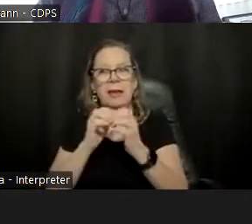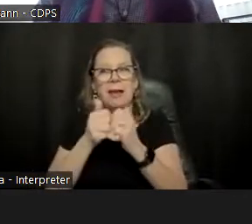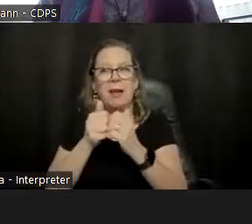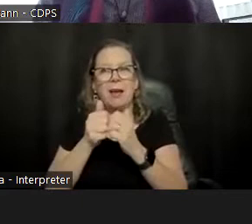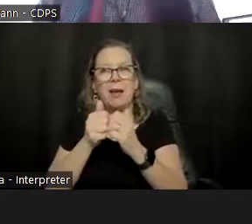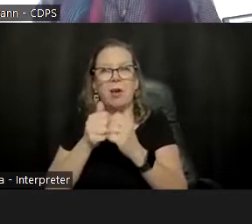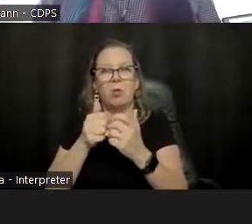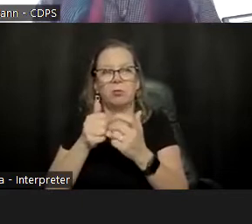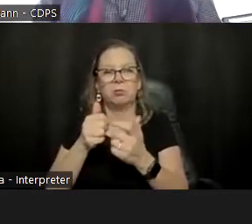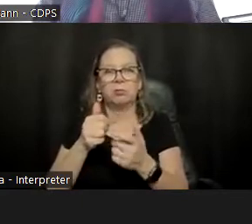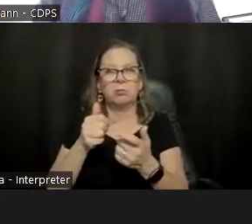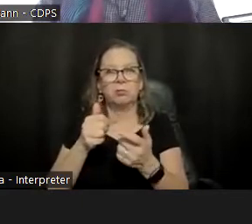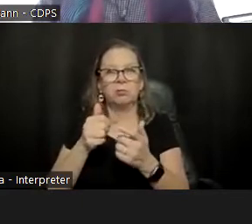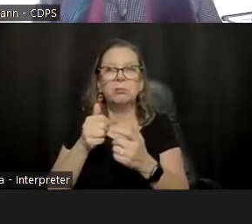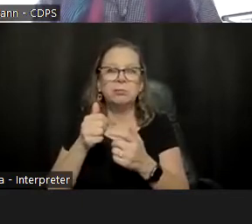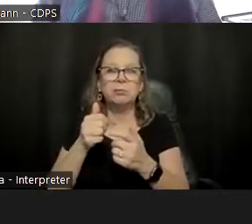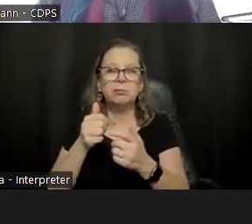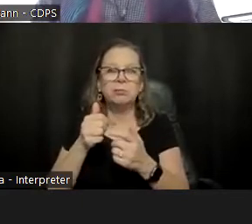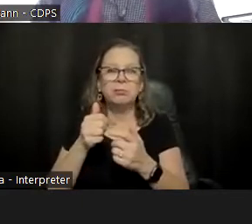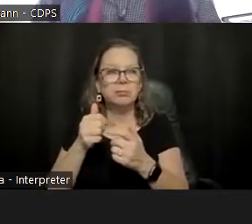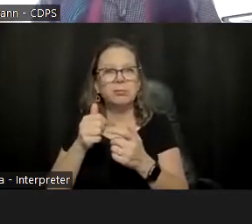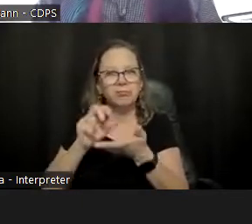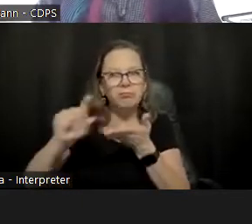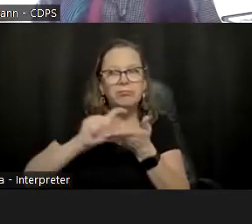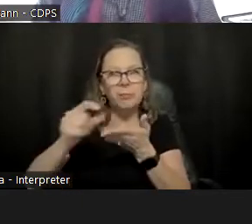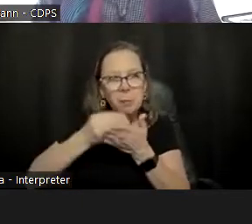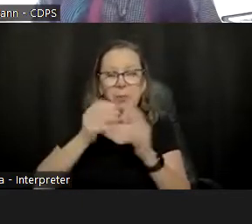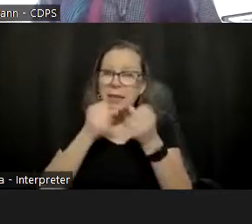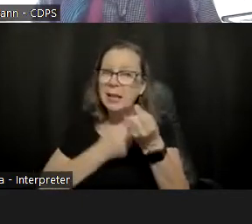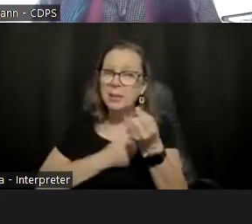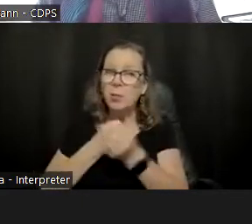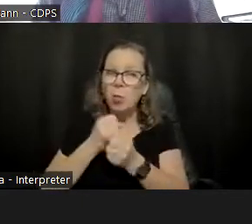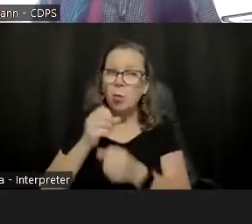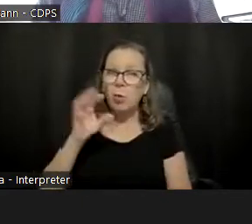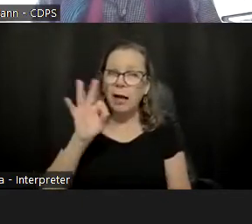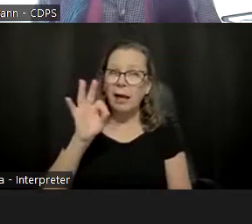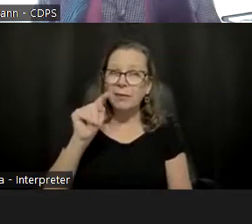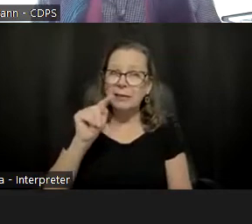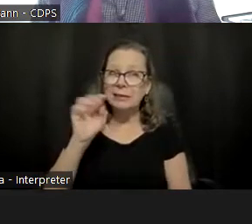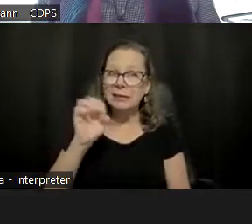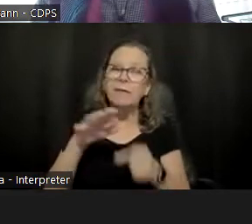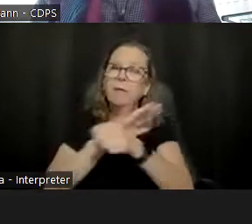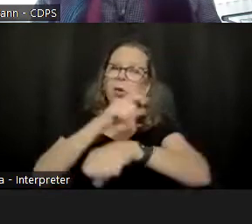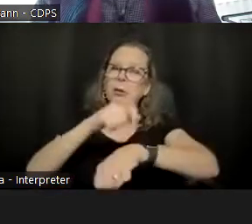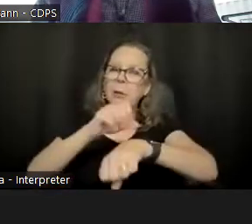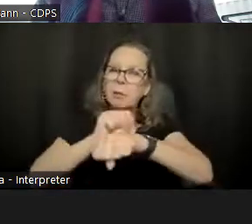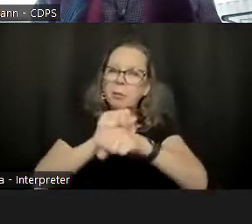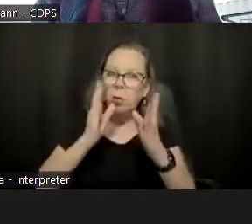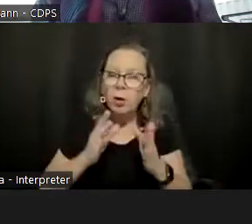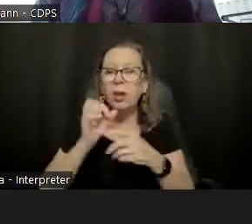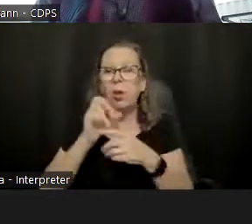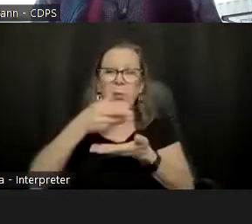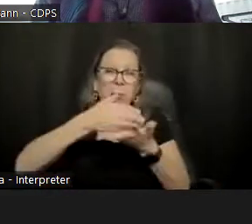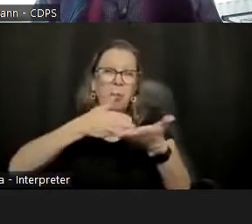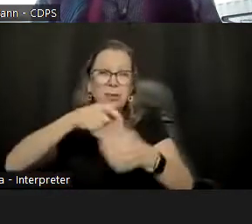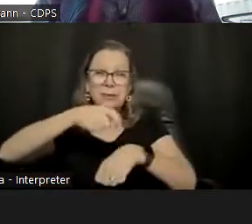back into, could even support an FTE, full-time employee or